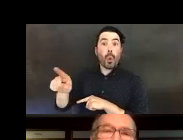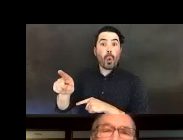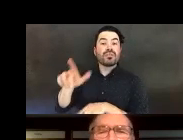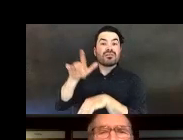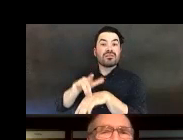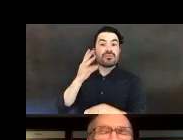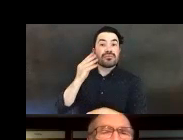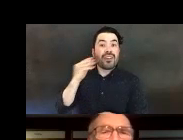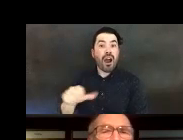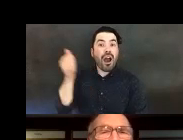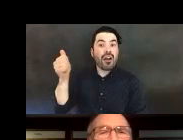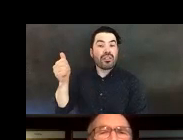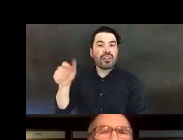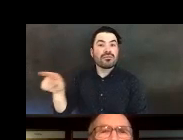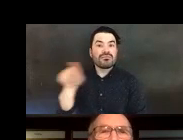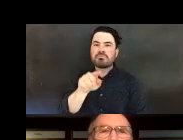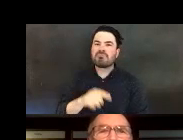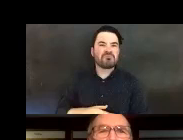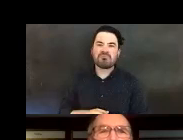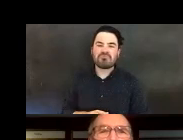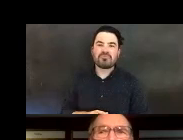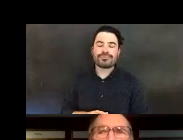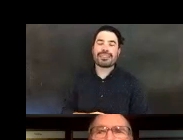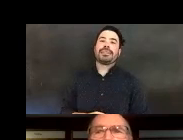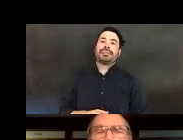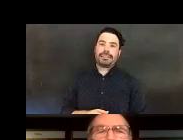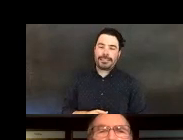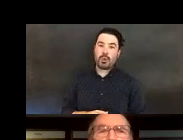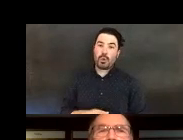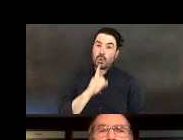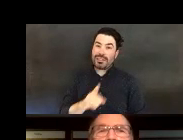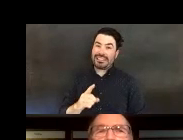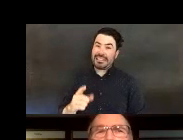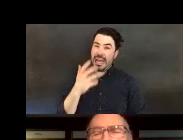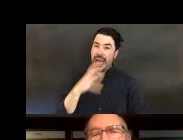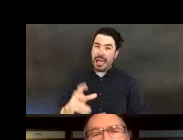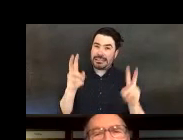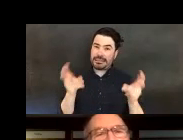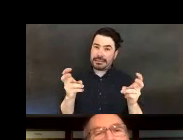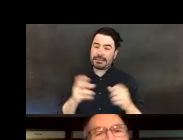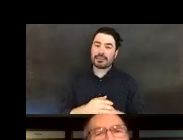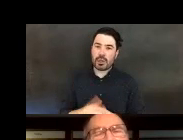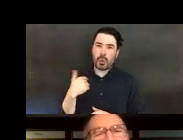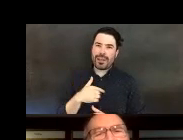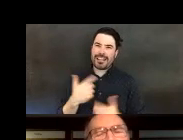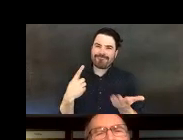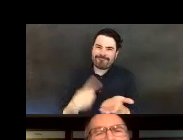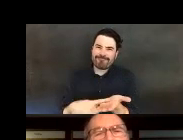Kind of a hot button issue we're working on with the greater university is what we're doing right now with our learning